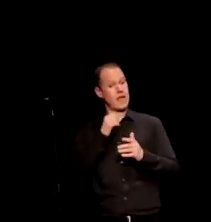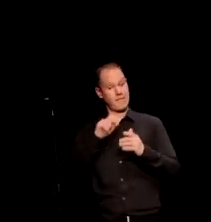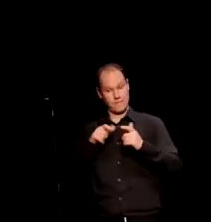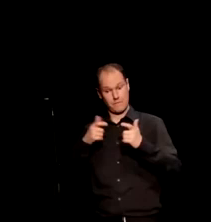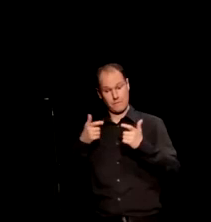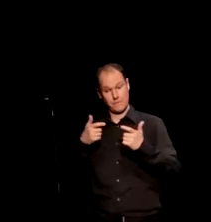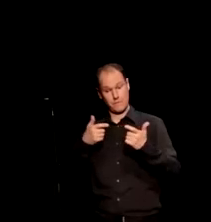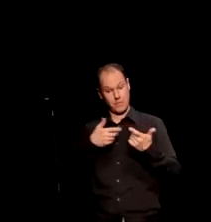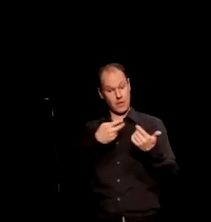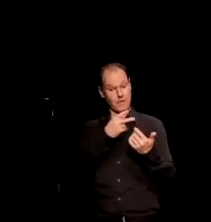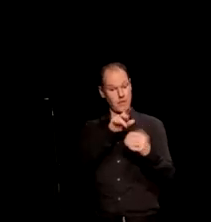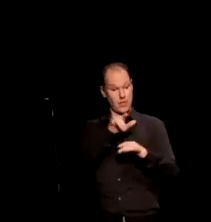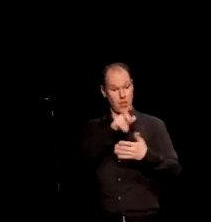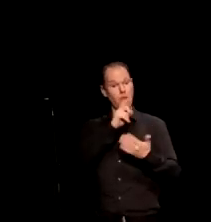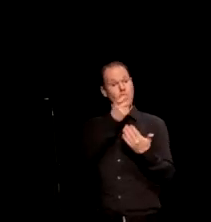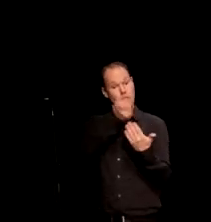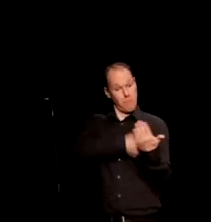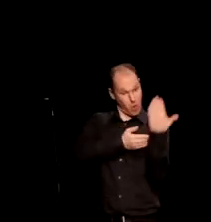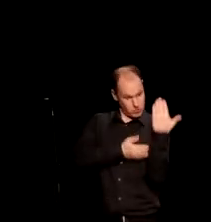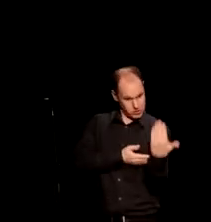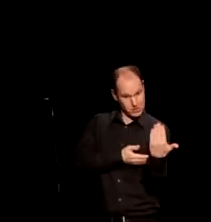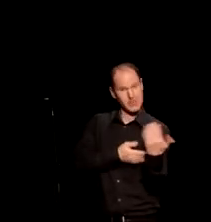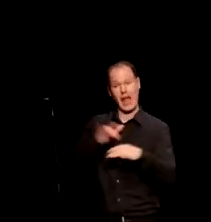another, and there's no other biographical detail.